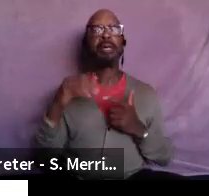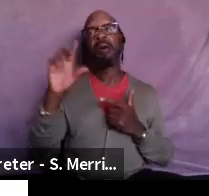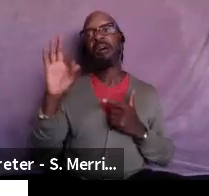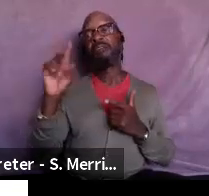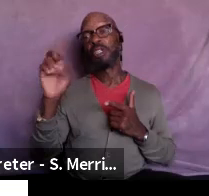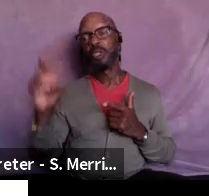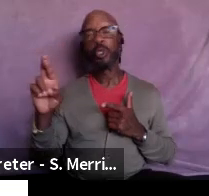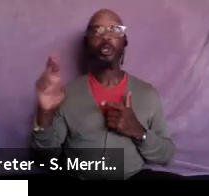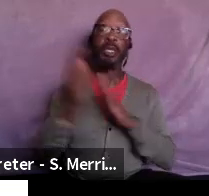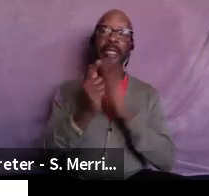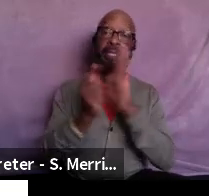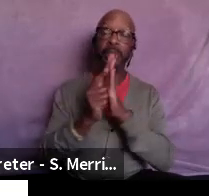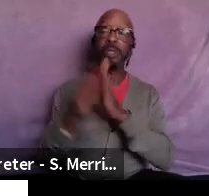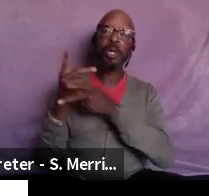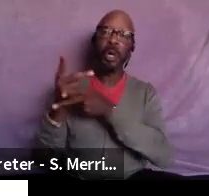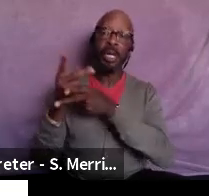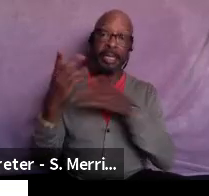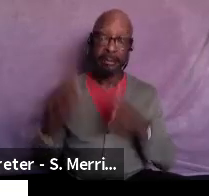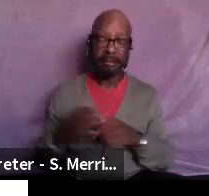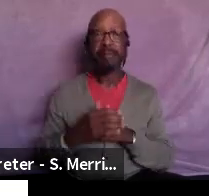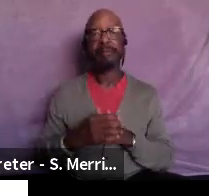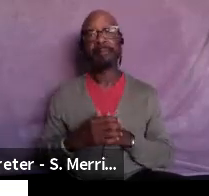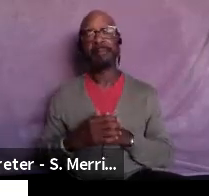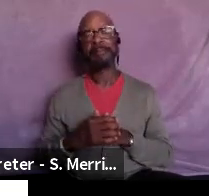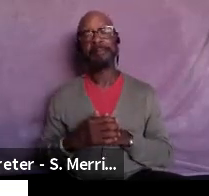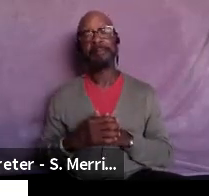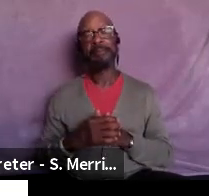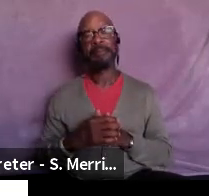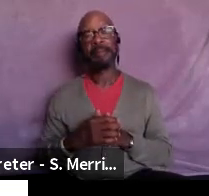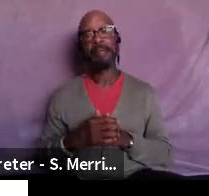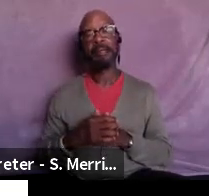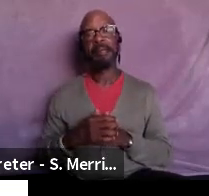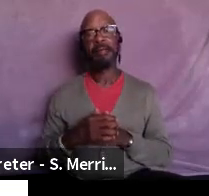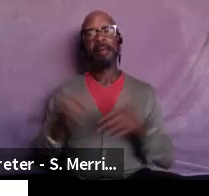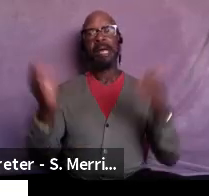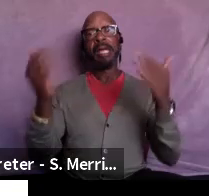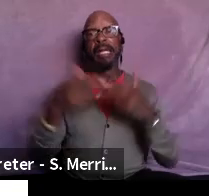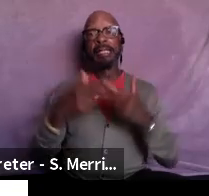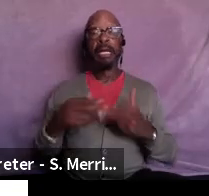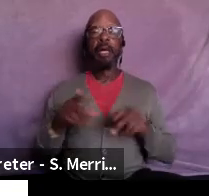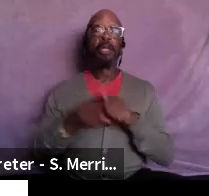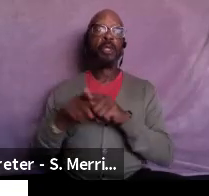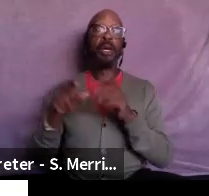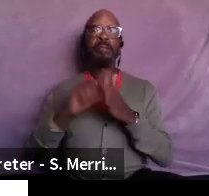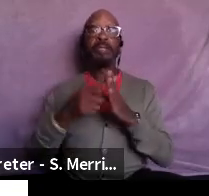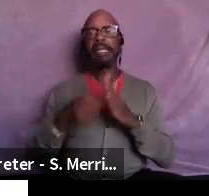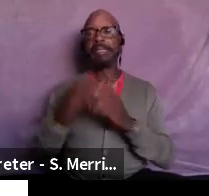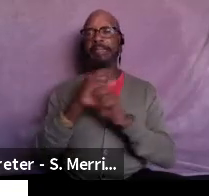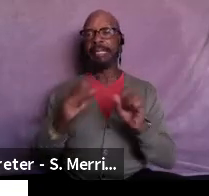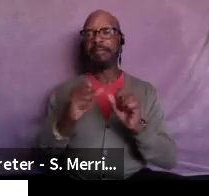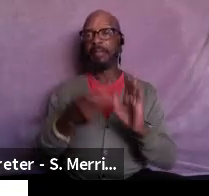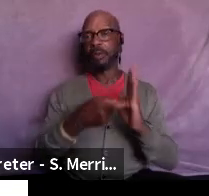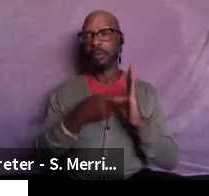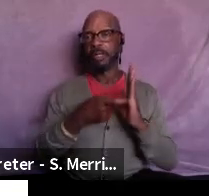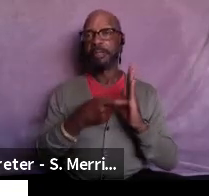parents. Next slide, please. And it also emphasizes that safety requirements are